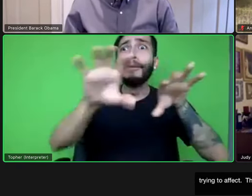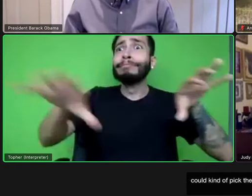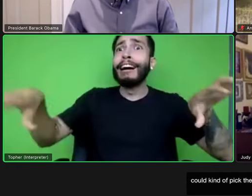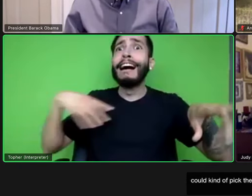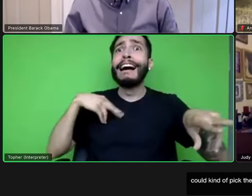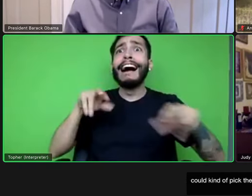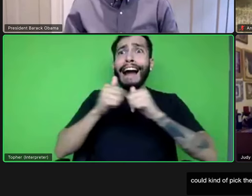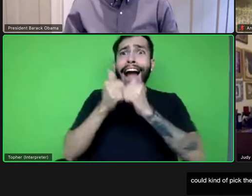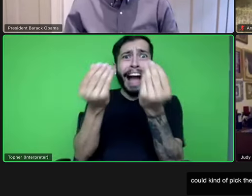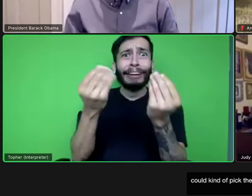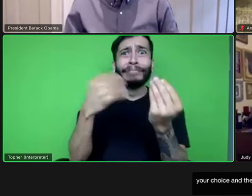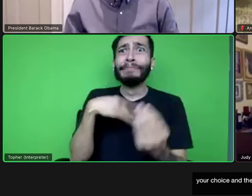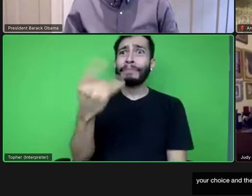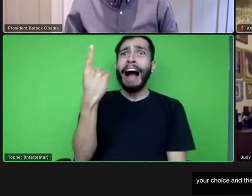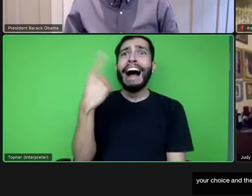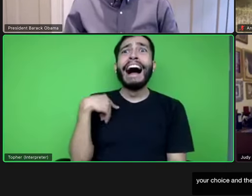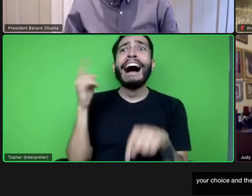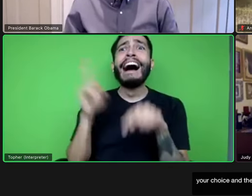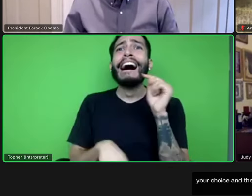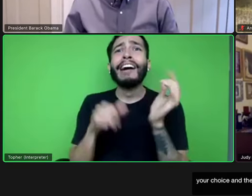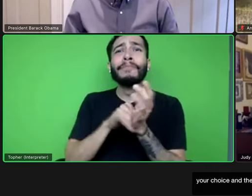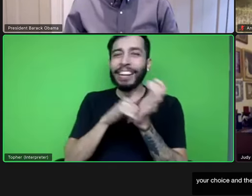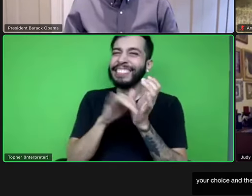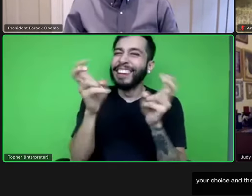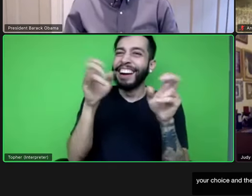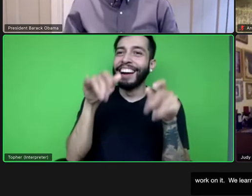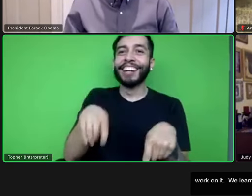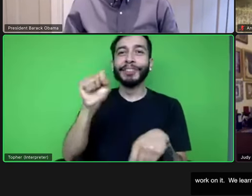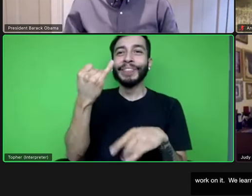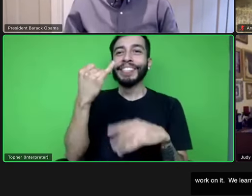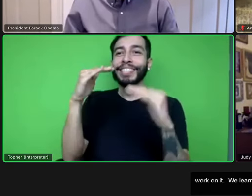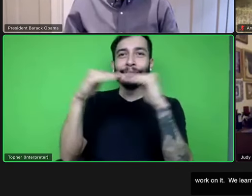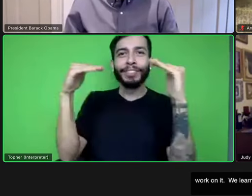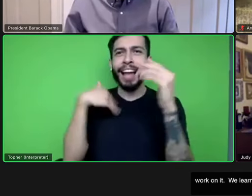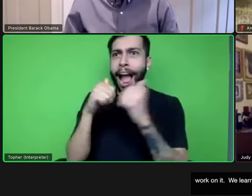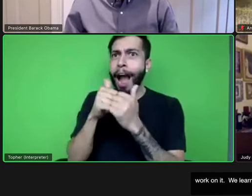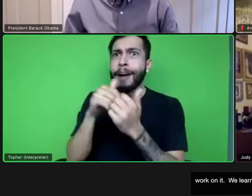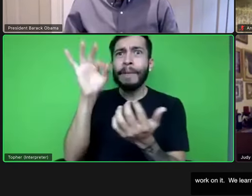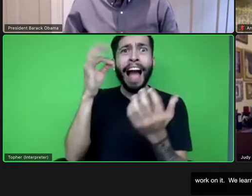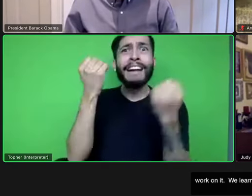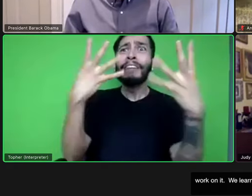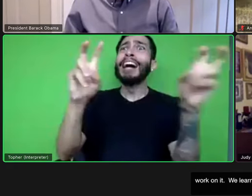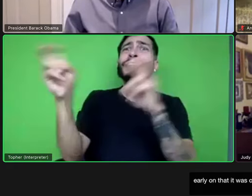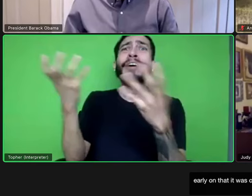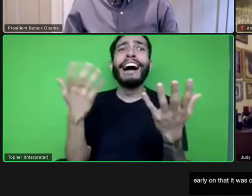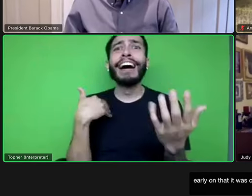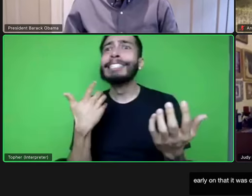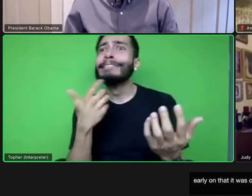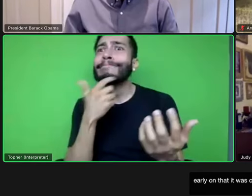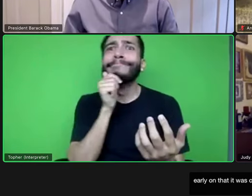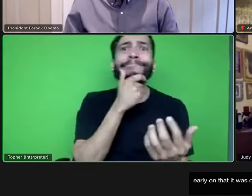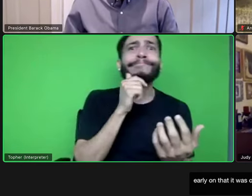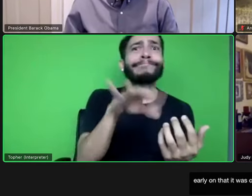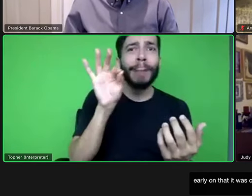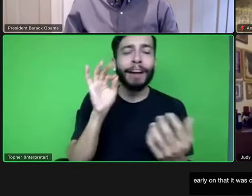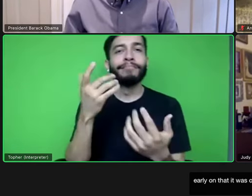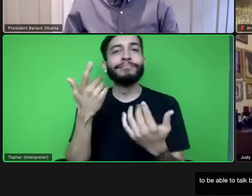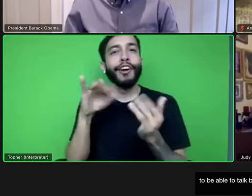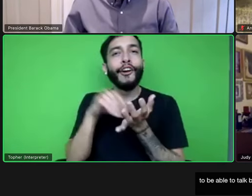it. We learned very early on that it was one thing to be able to talk broadly about the types